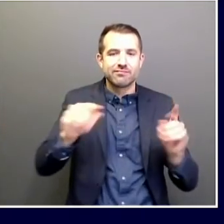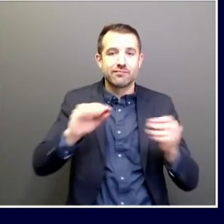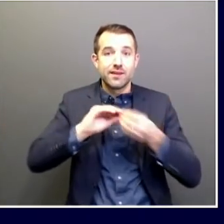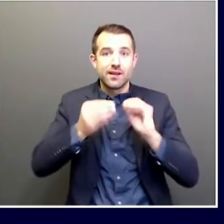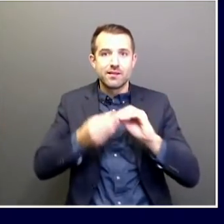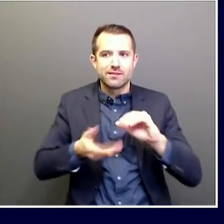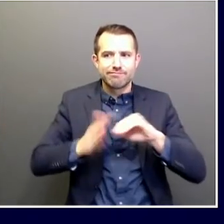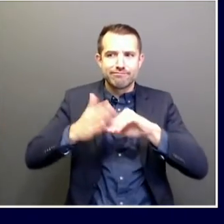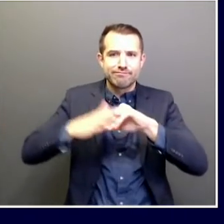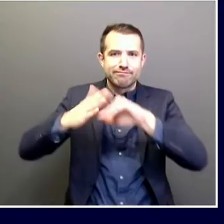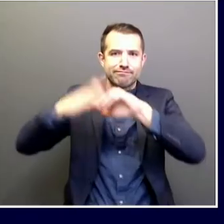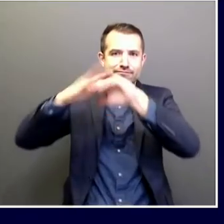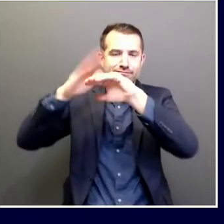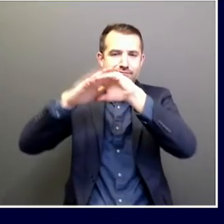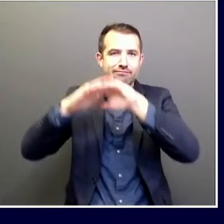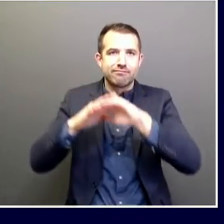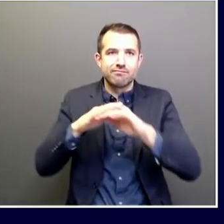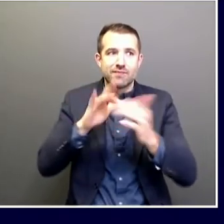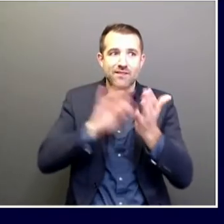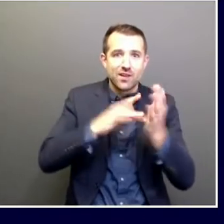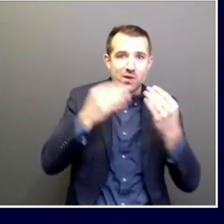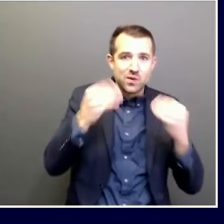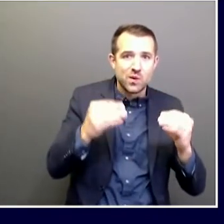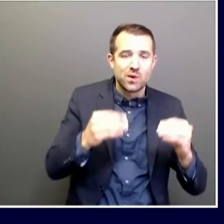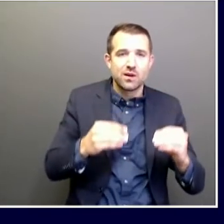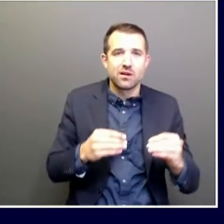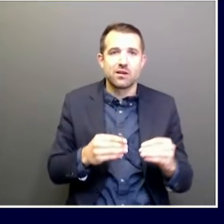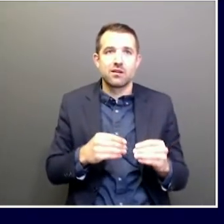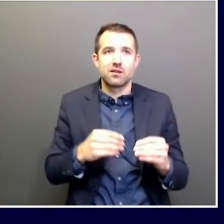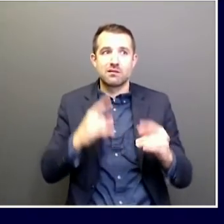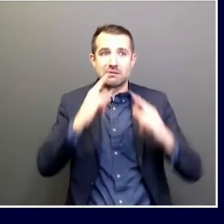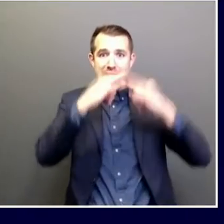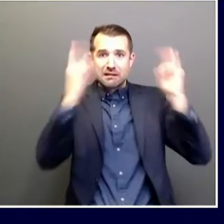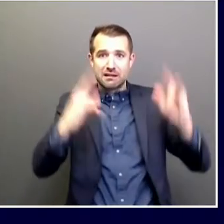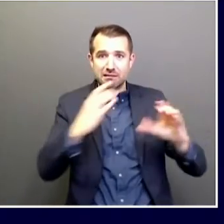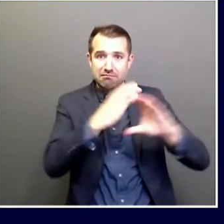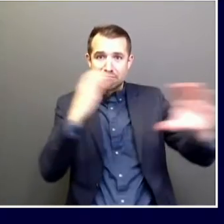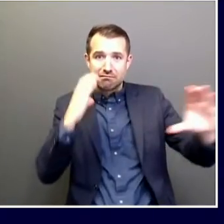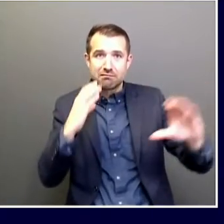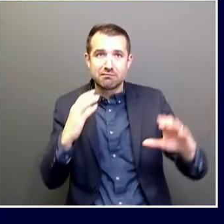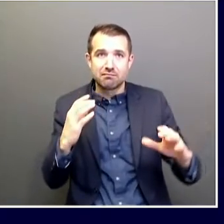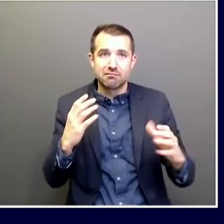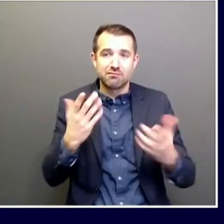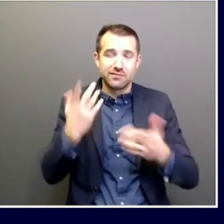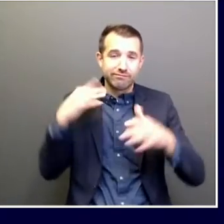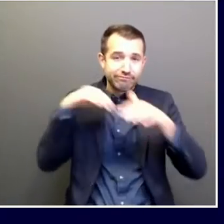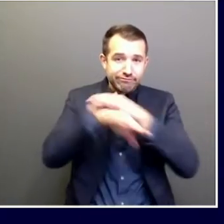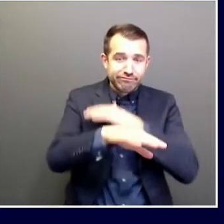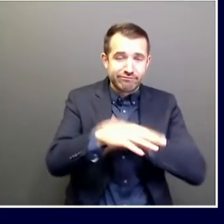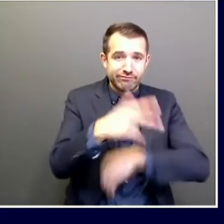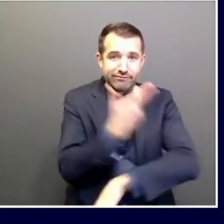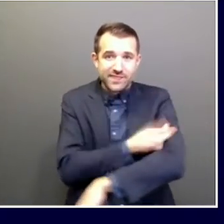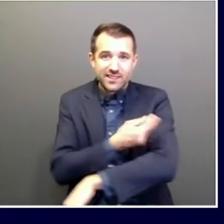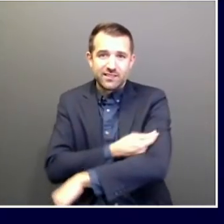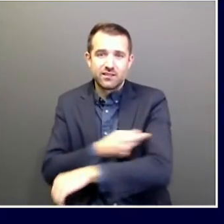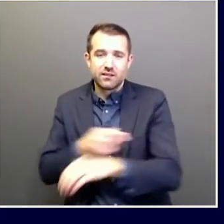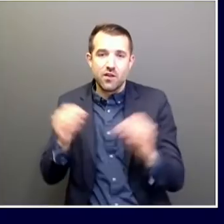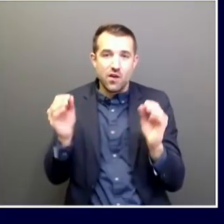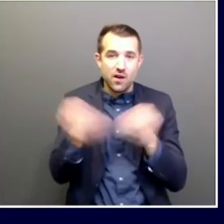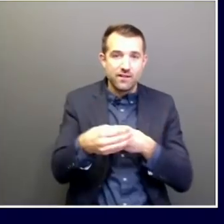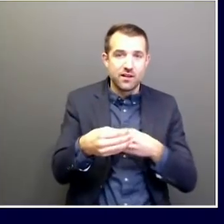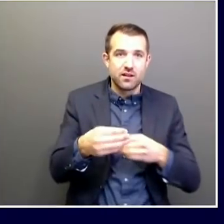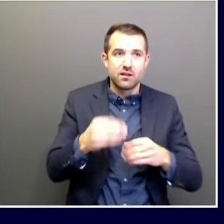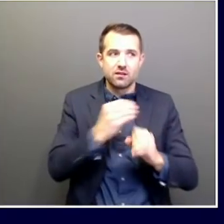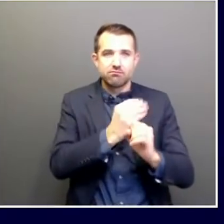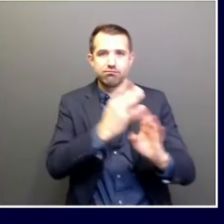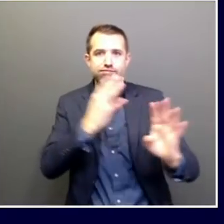at pharmacies, the large-scale sites that are still online, and now increasingly things like doctors' offices and places like that.